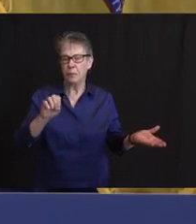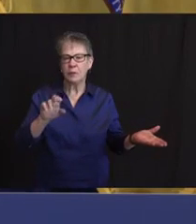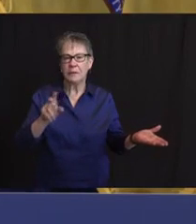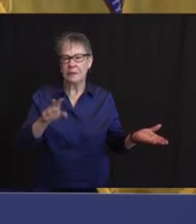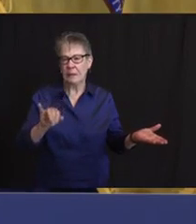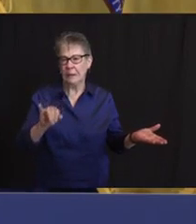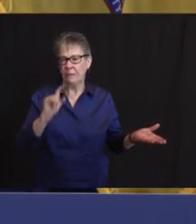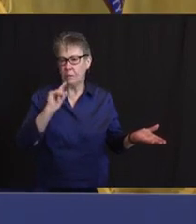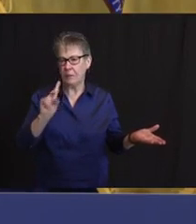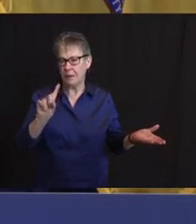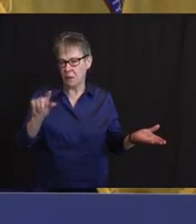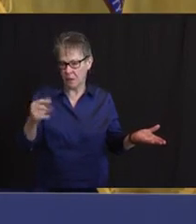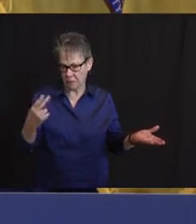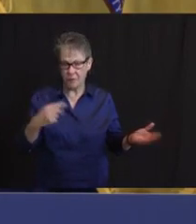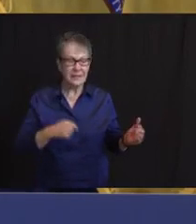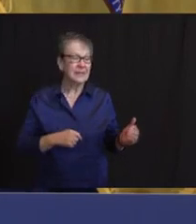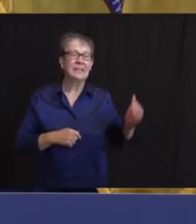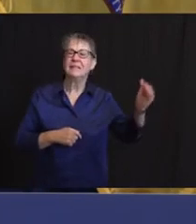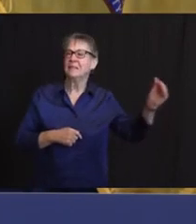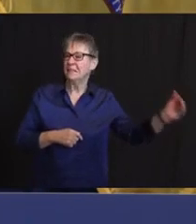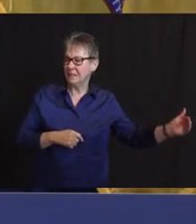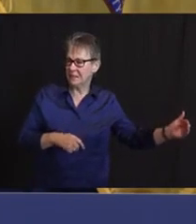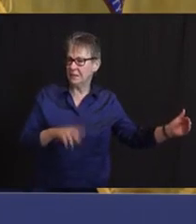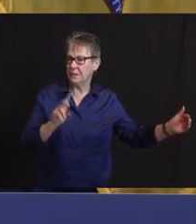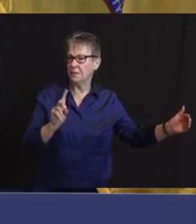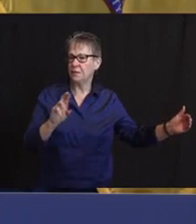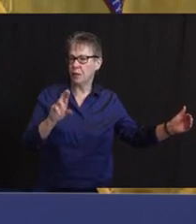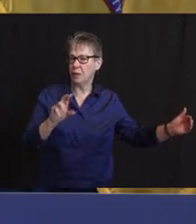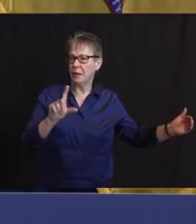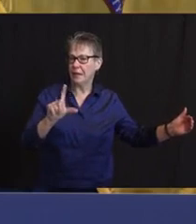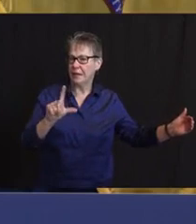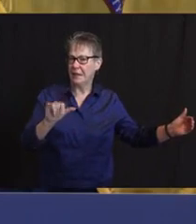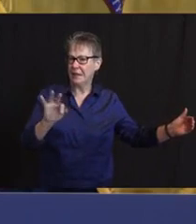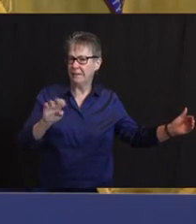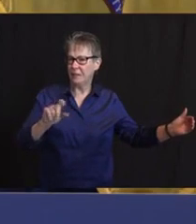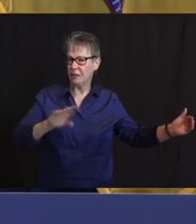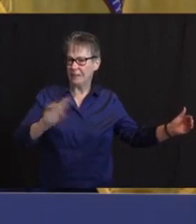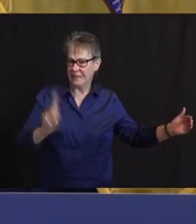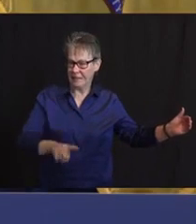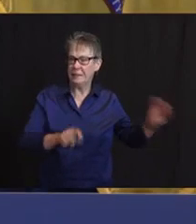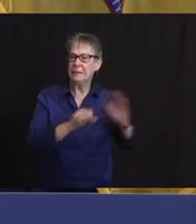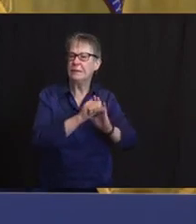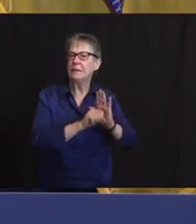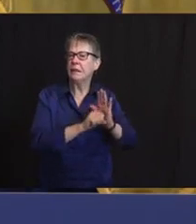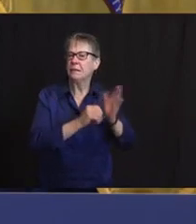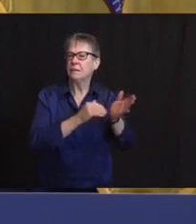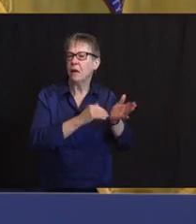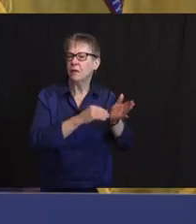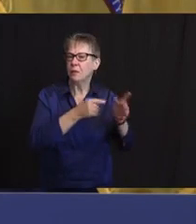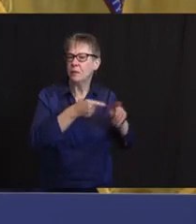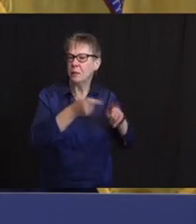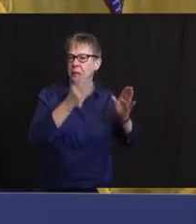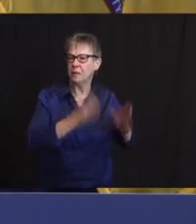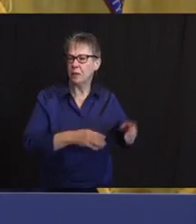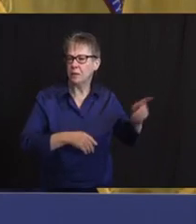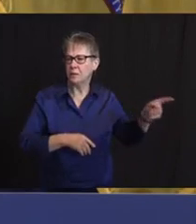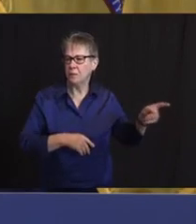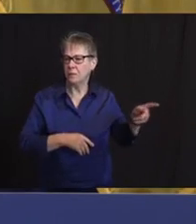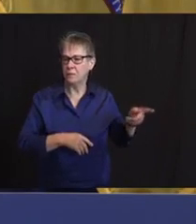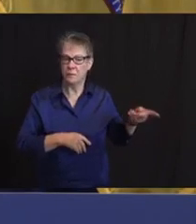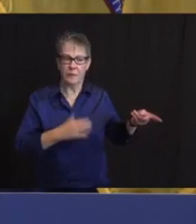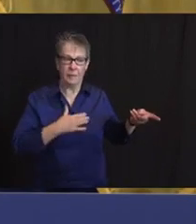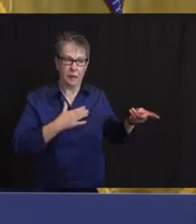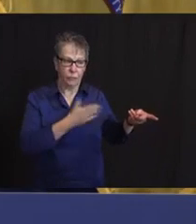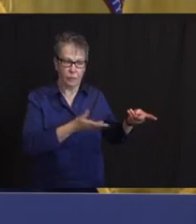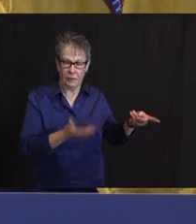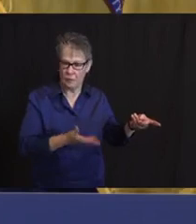the Department of Health's Communicable Disease Service Medical Director, another familiar face, Dr. Ed Lifshitz. Great to have you both. The guy to my left who needs